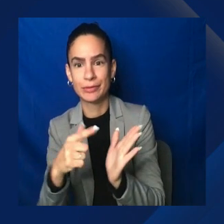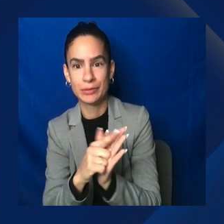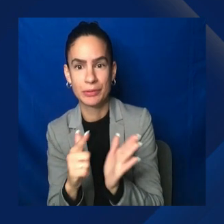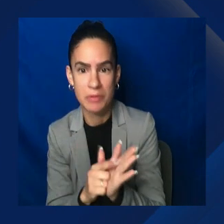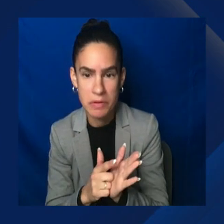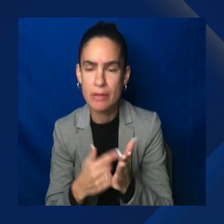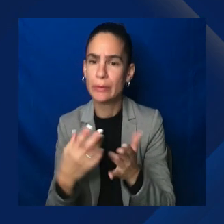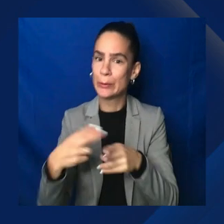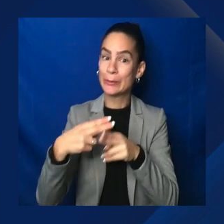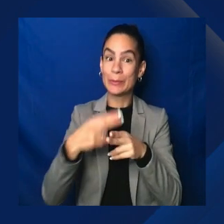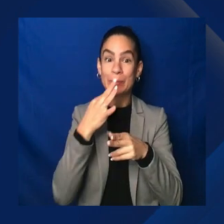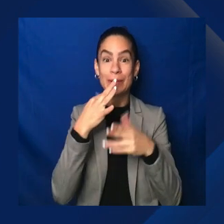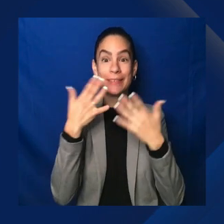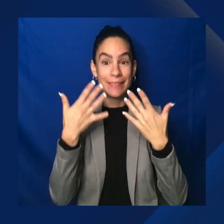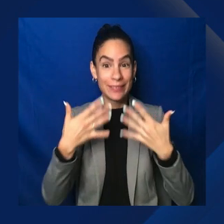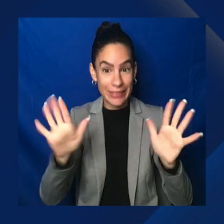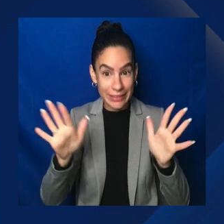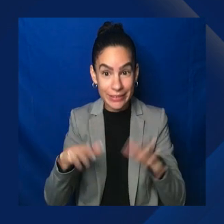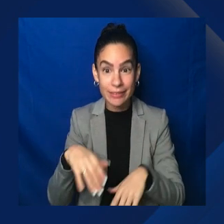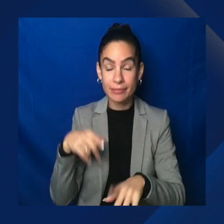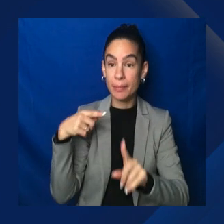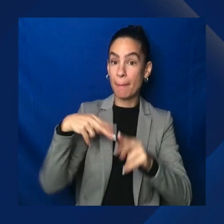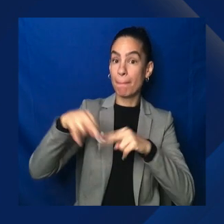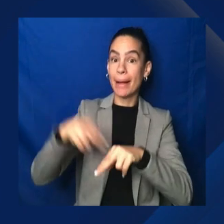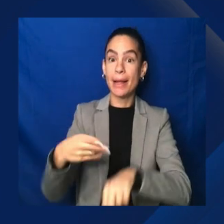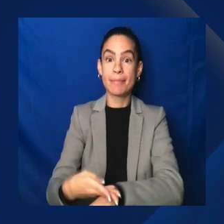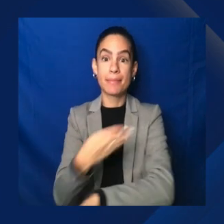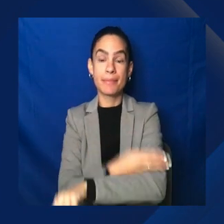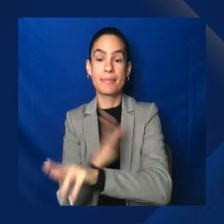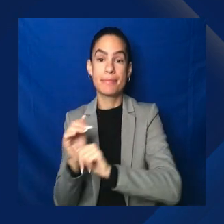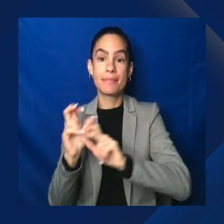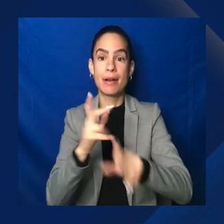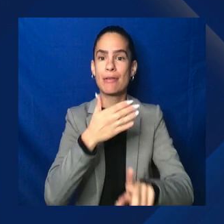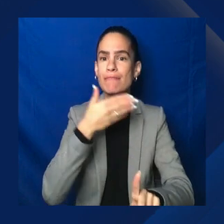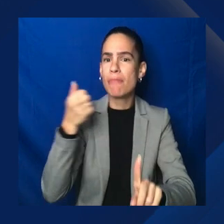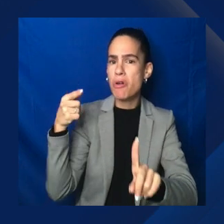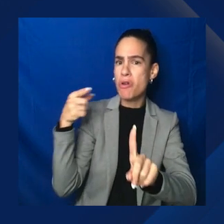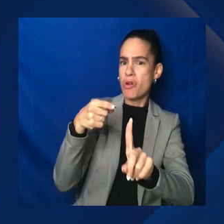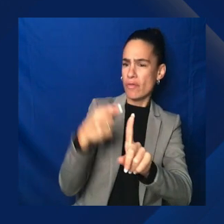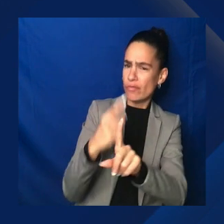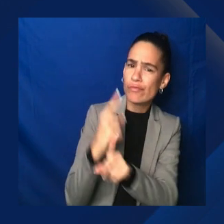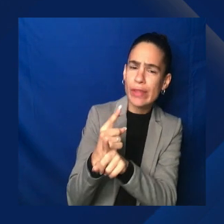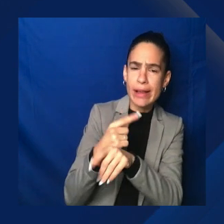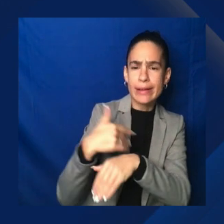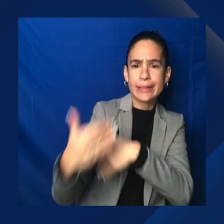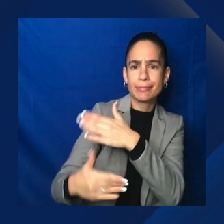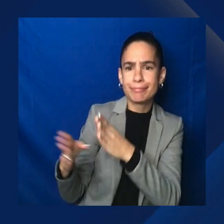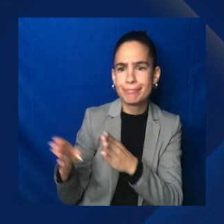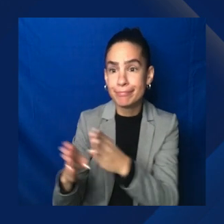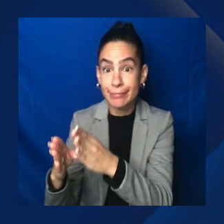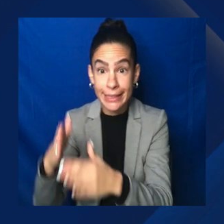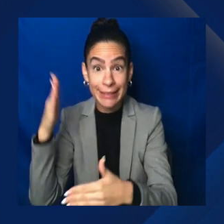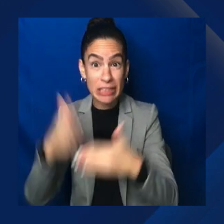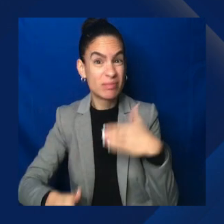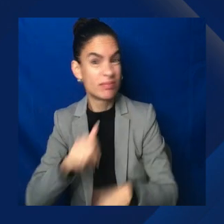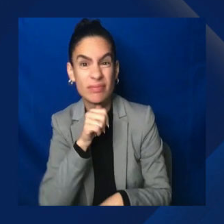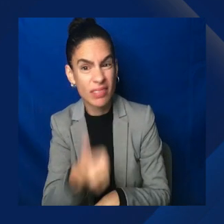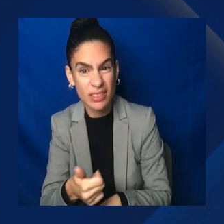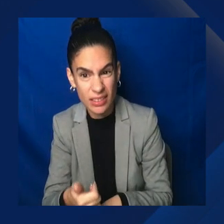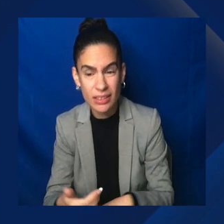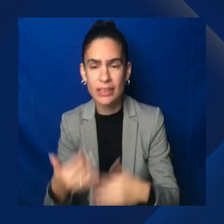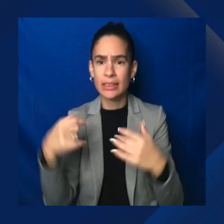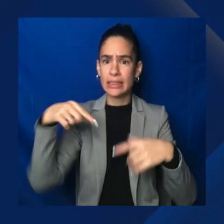right direction, but it certainly cannot be the end of our work. This is a problem that is worsening in our country, and